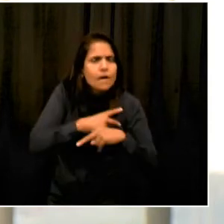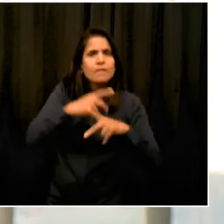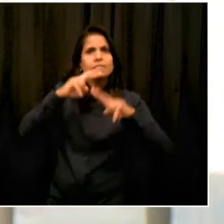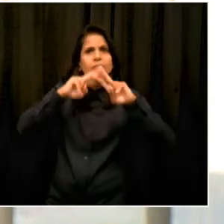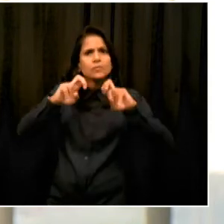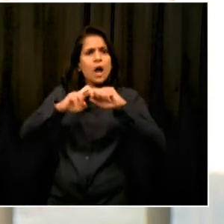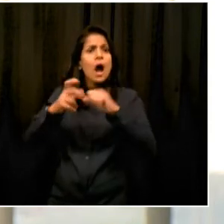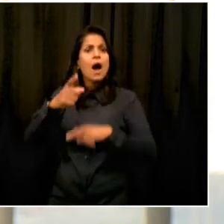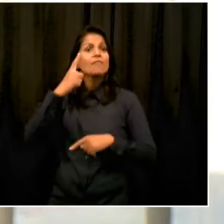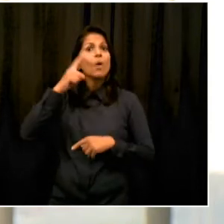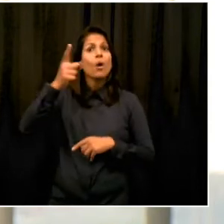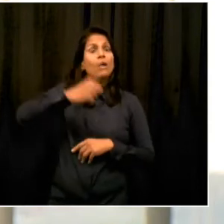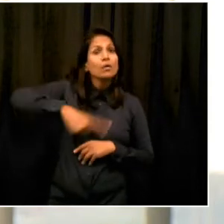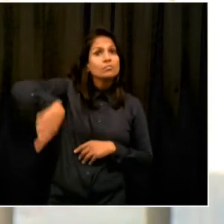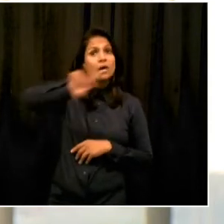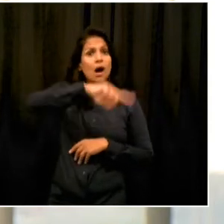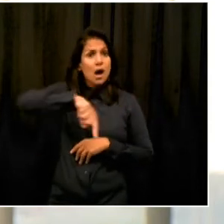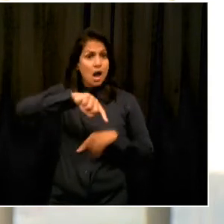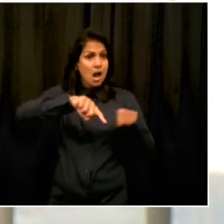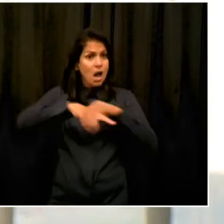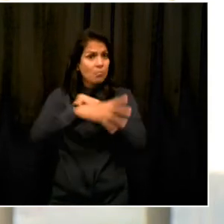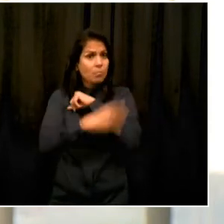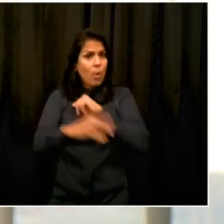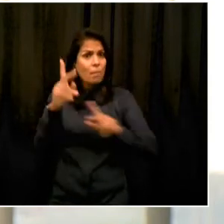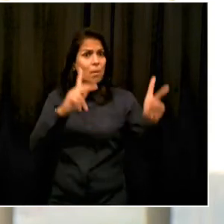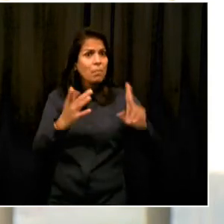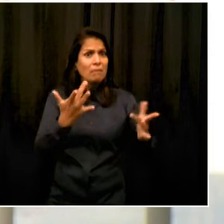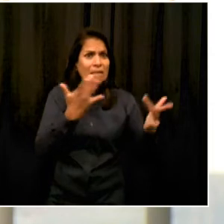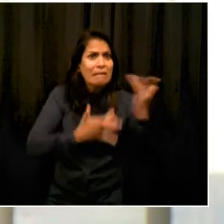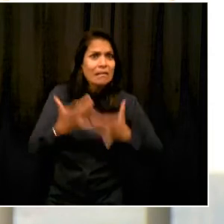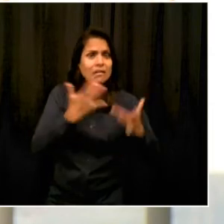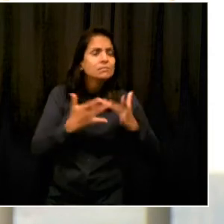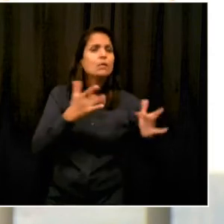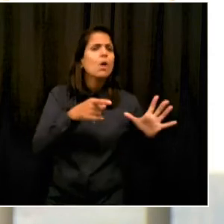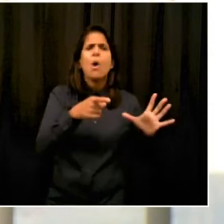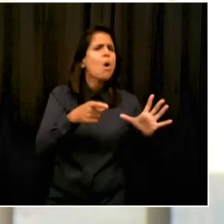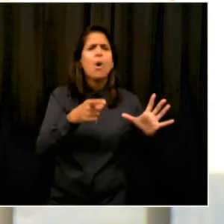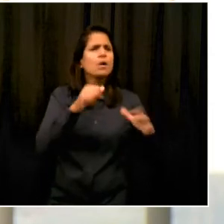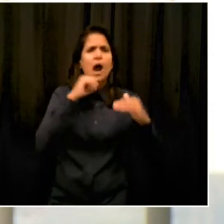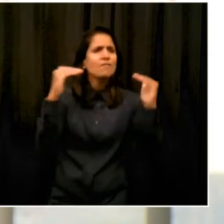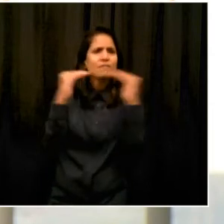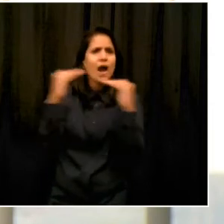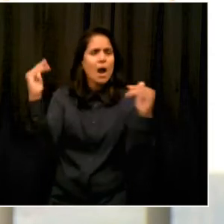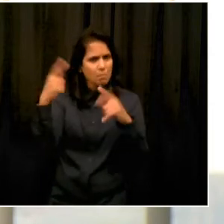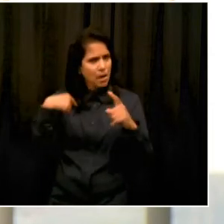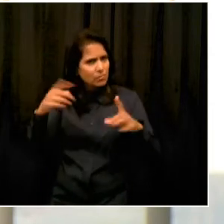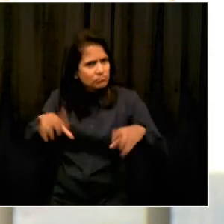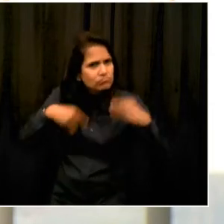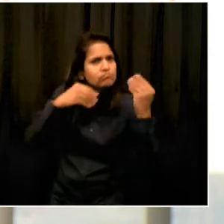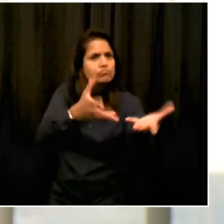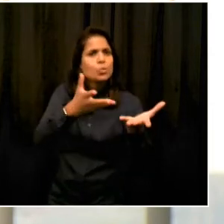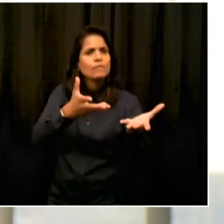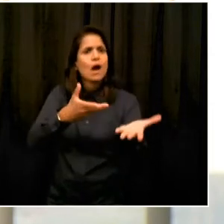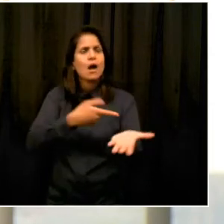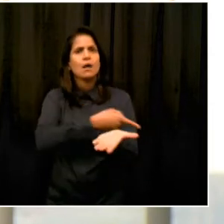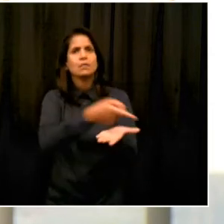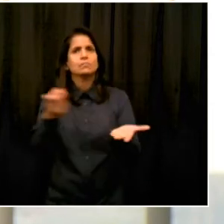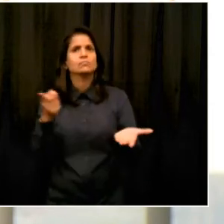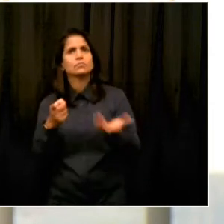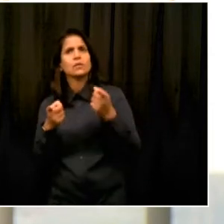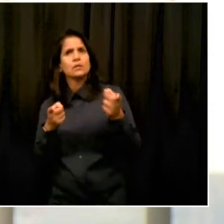jobs are created. Equally with fighting global warming. If we increasingly are the place creating the